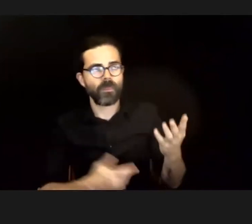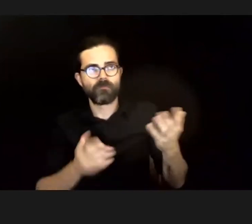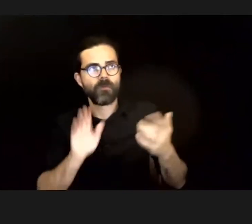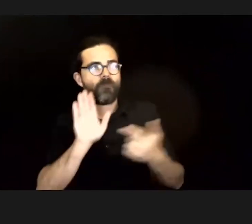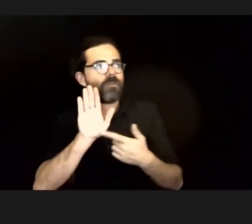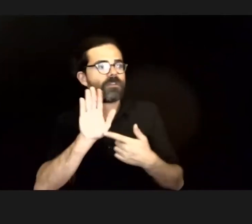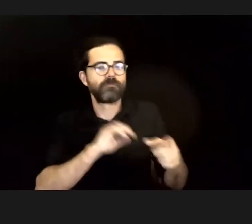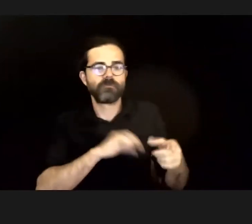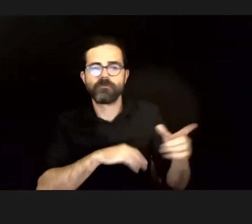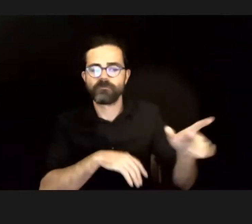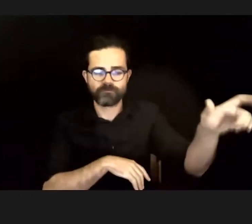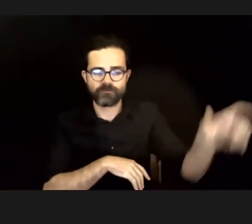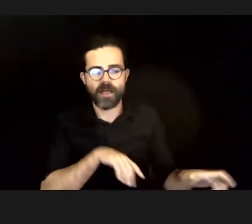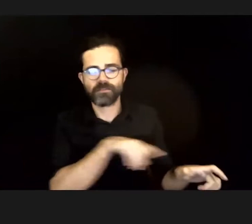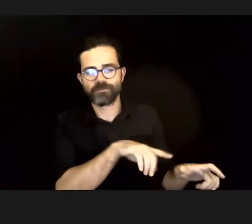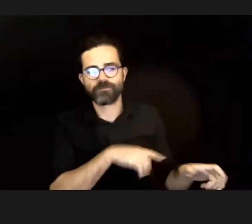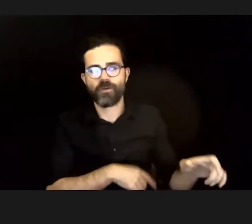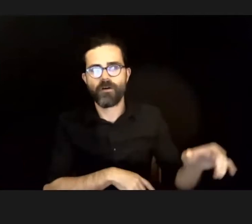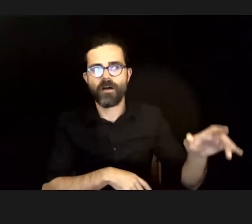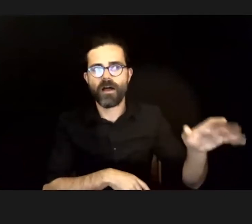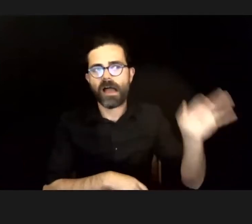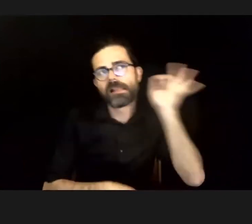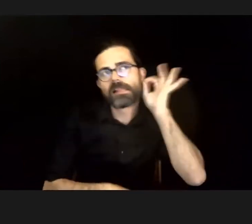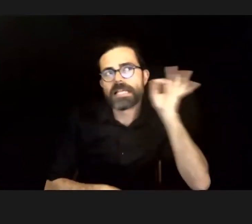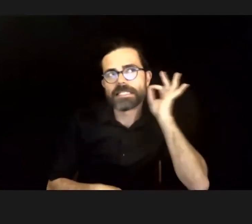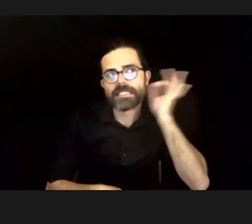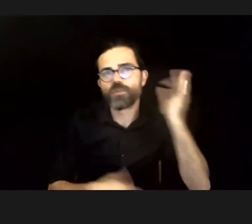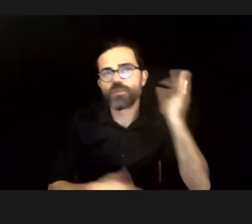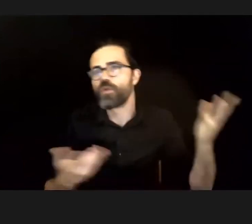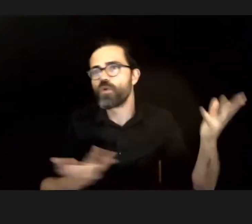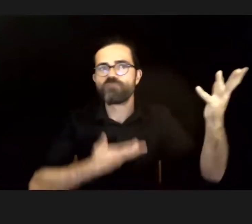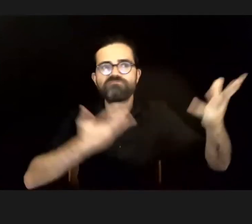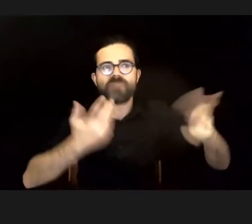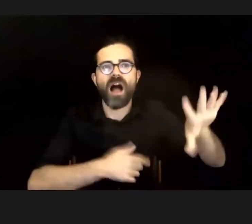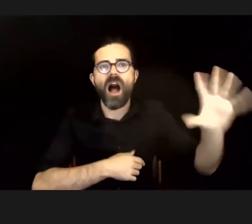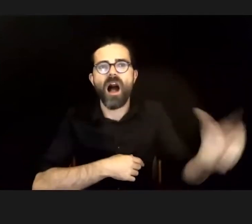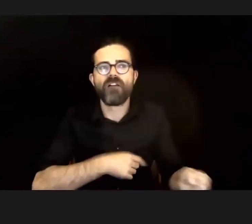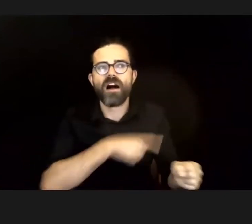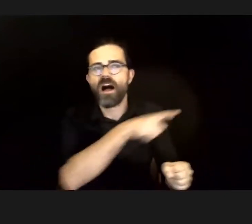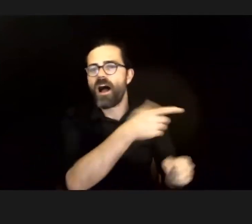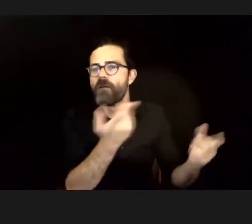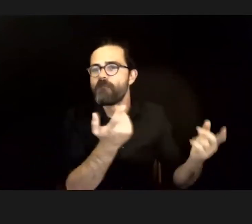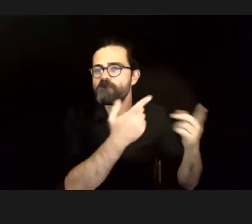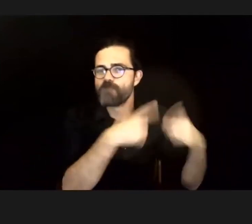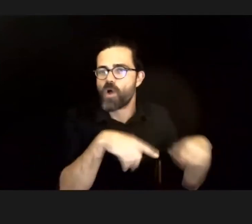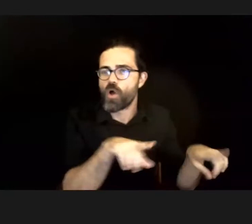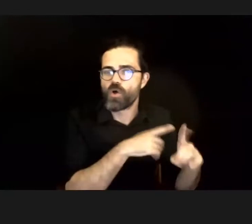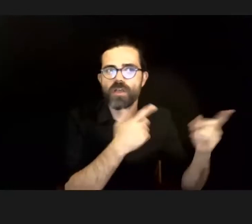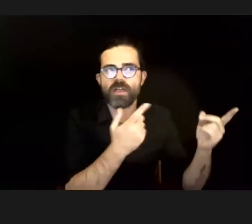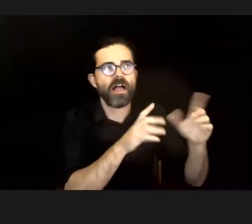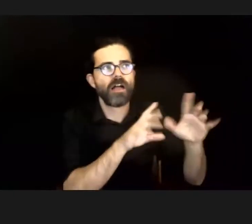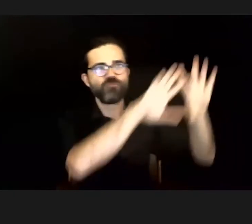And then second phase, that will be a script. That's where you draw